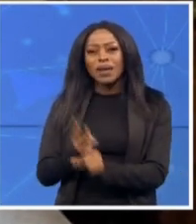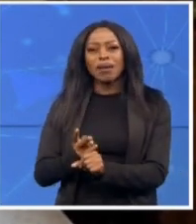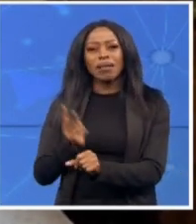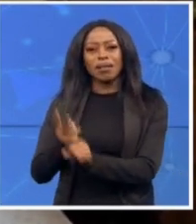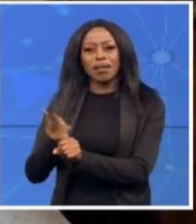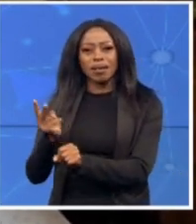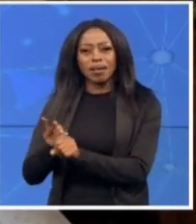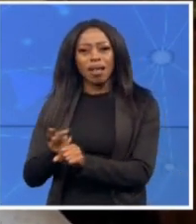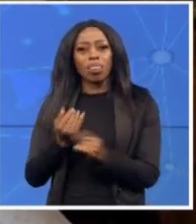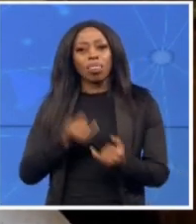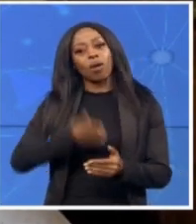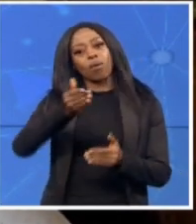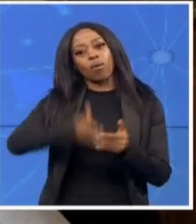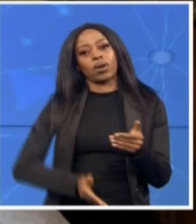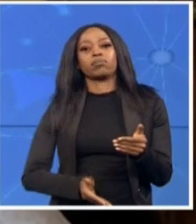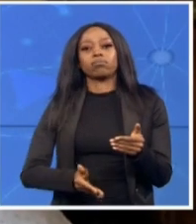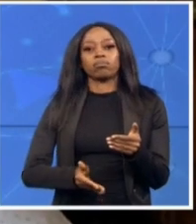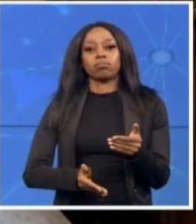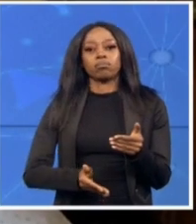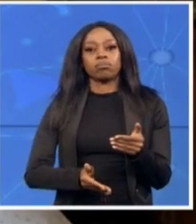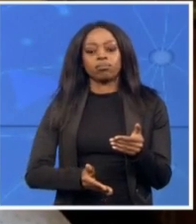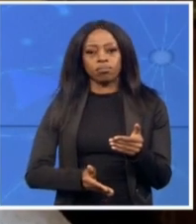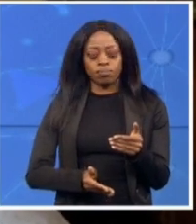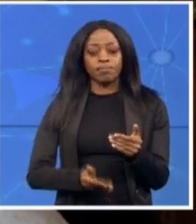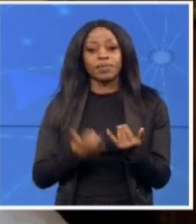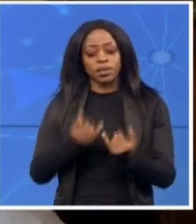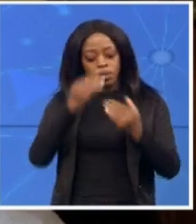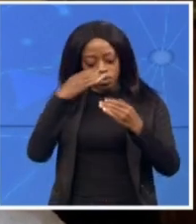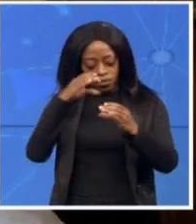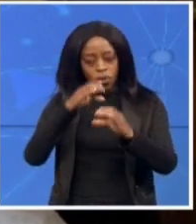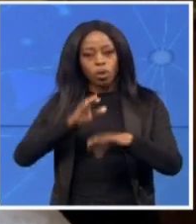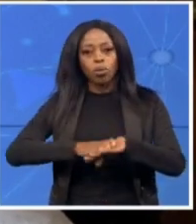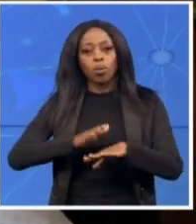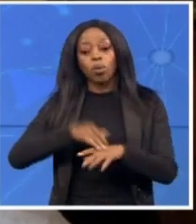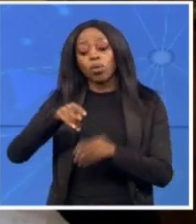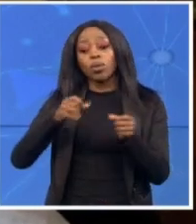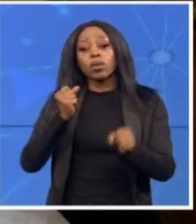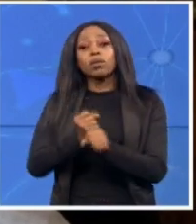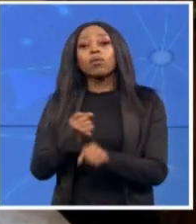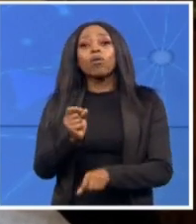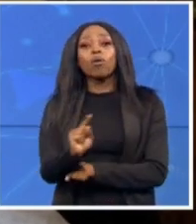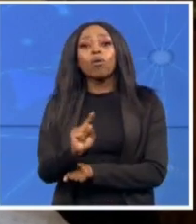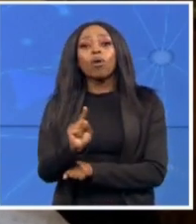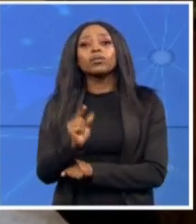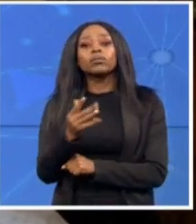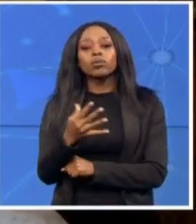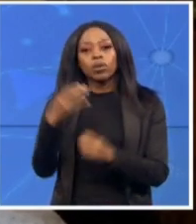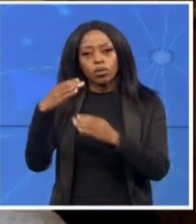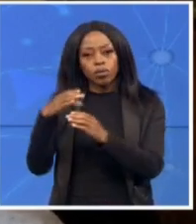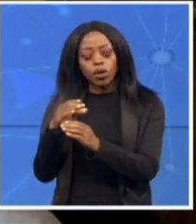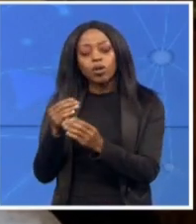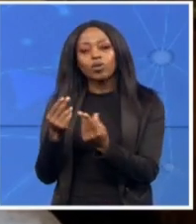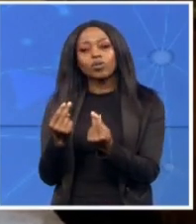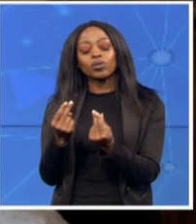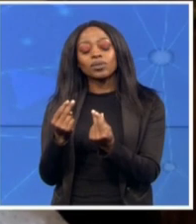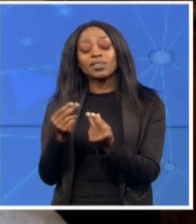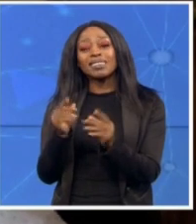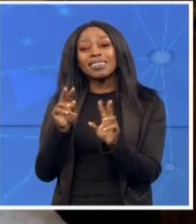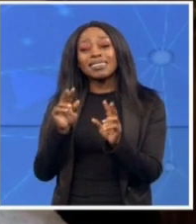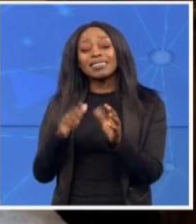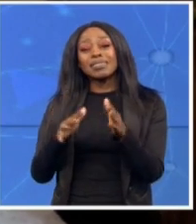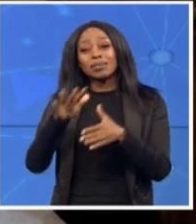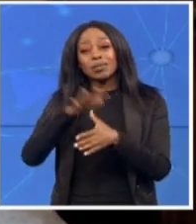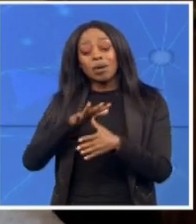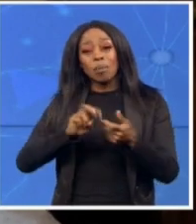And now let's focus, I think, this year on dealing with pandemic number 2. And that is dealing with poverty